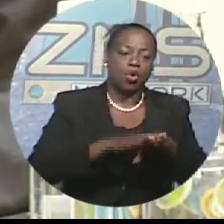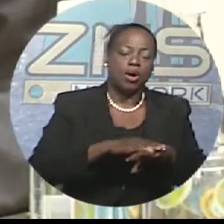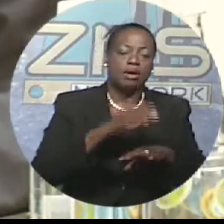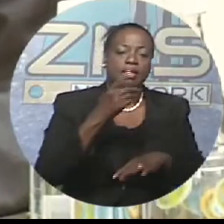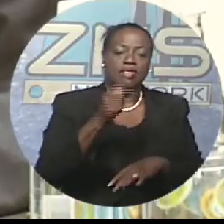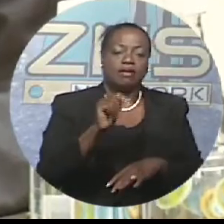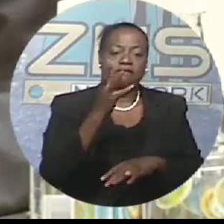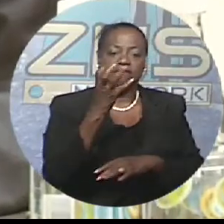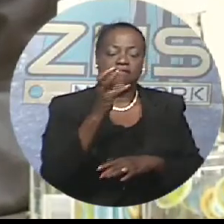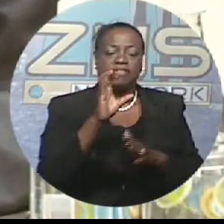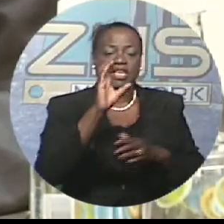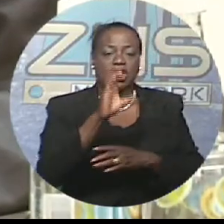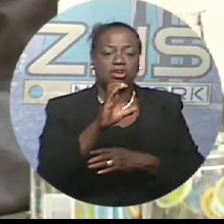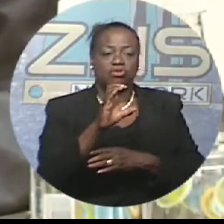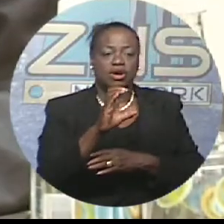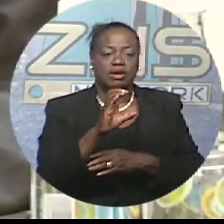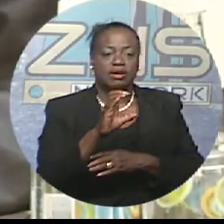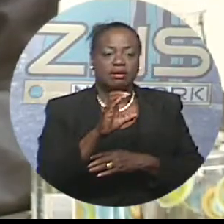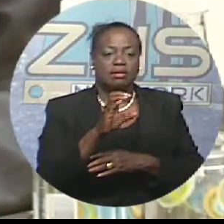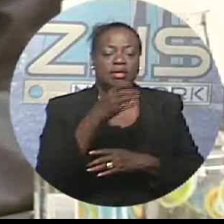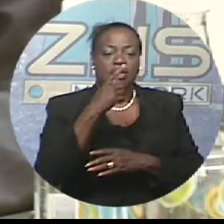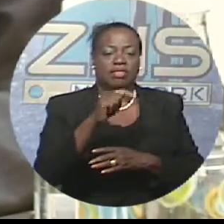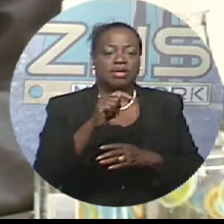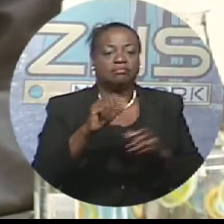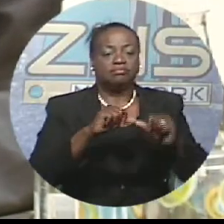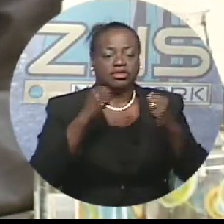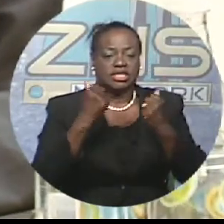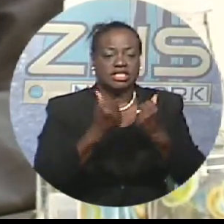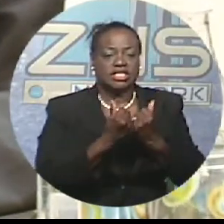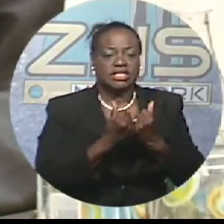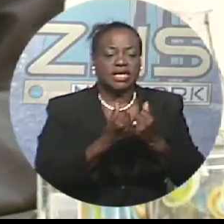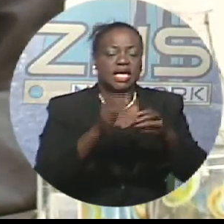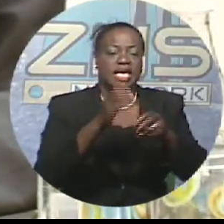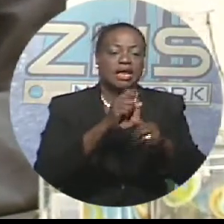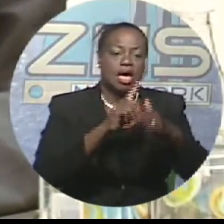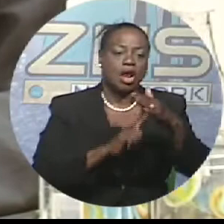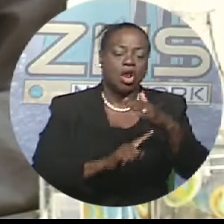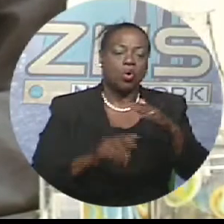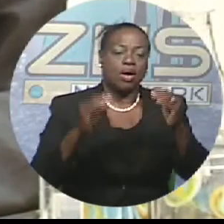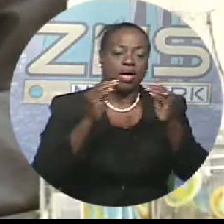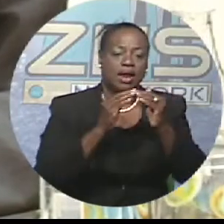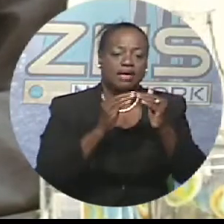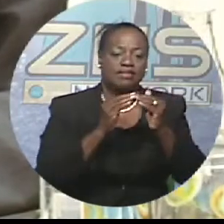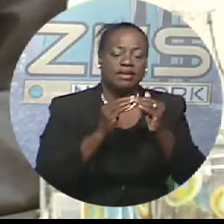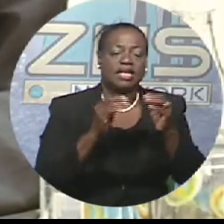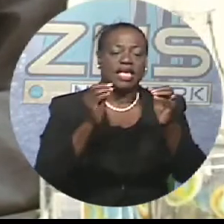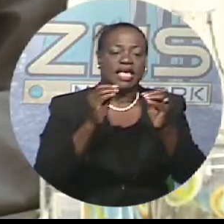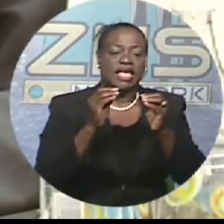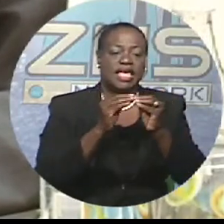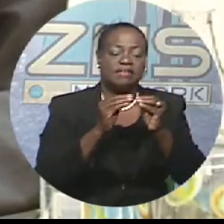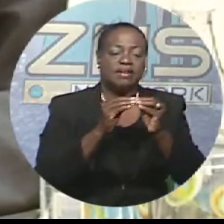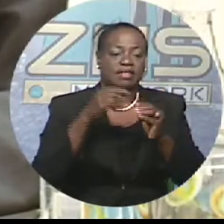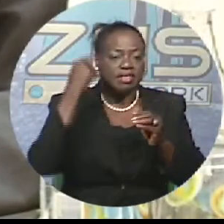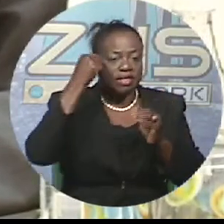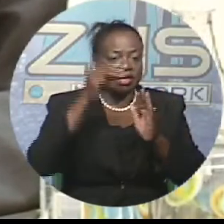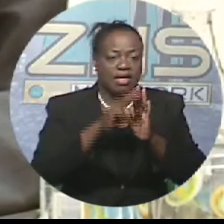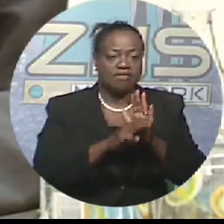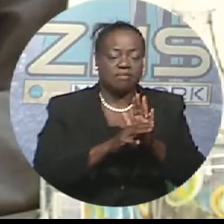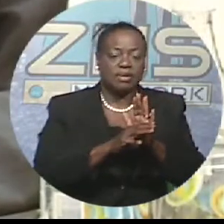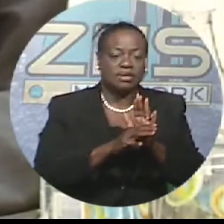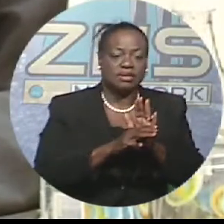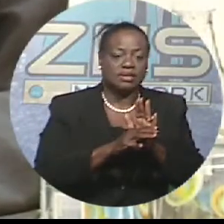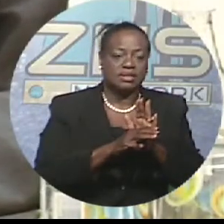that constituency gets a lower level of constituency office. Either the government decides, okay, we're going to have